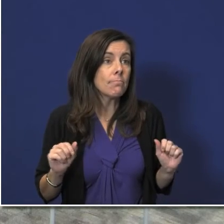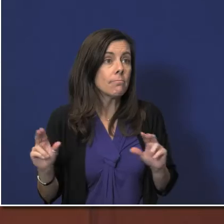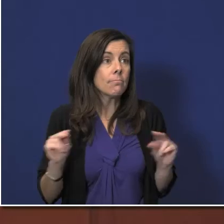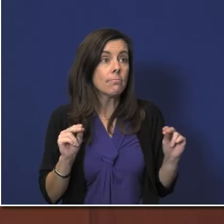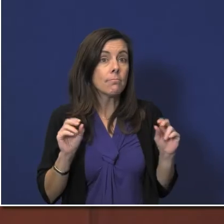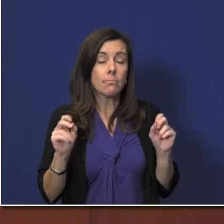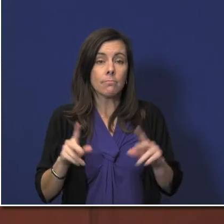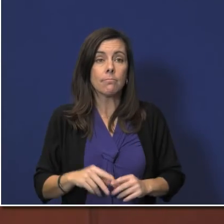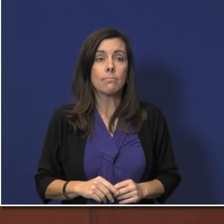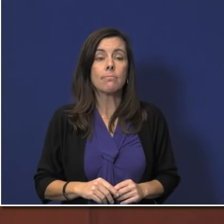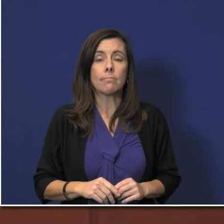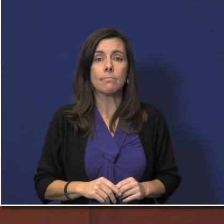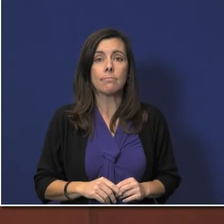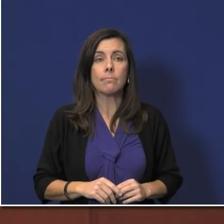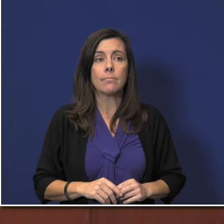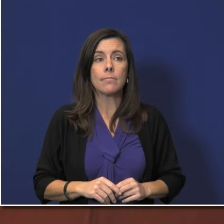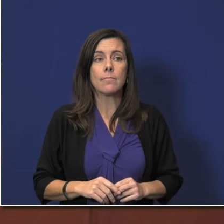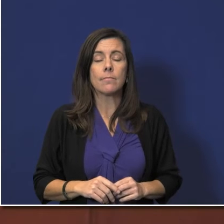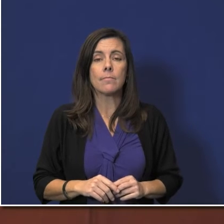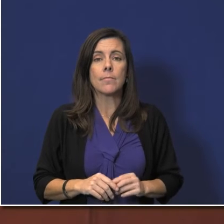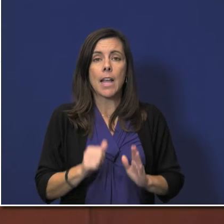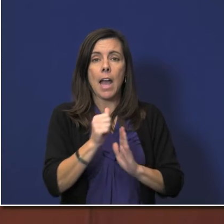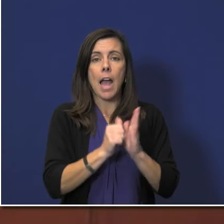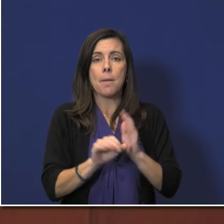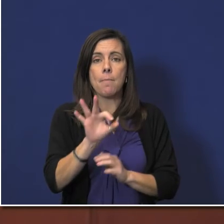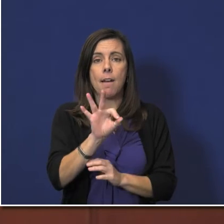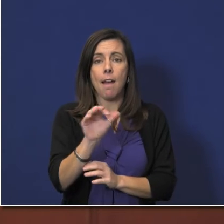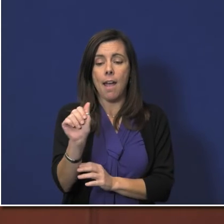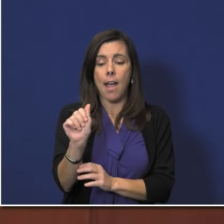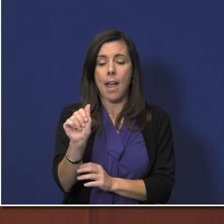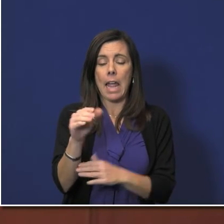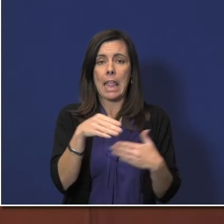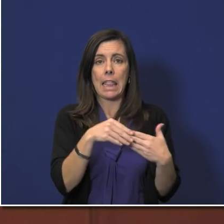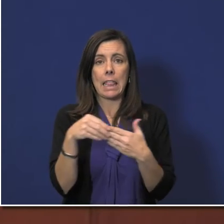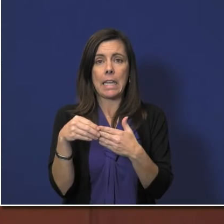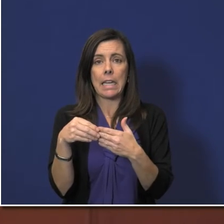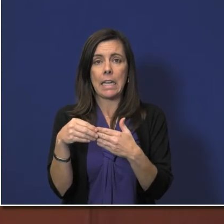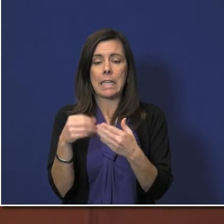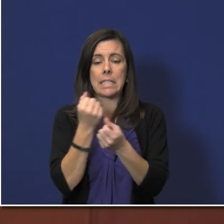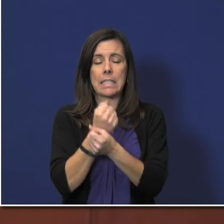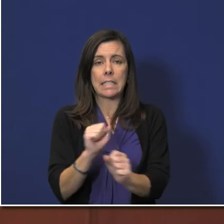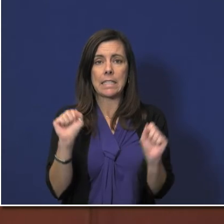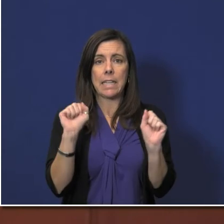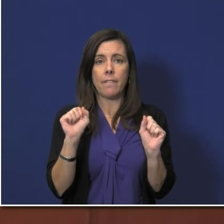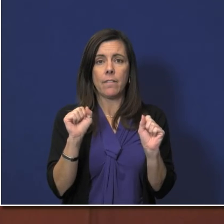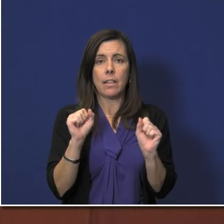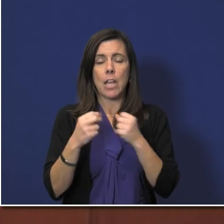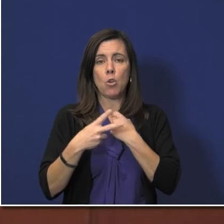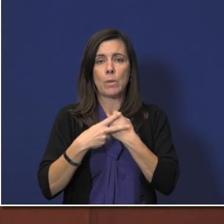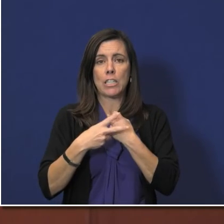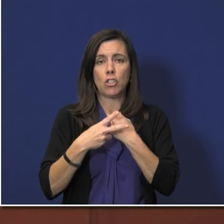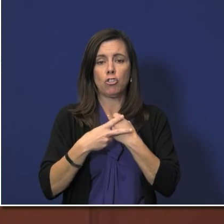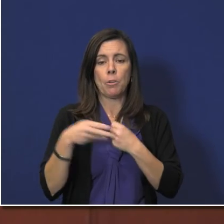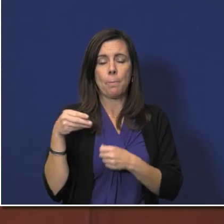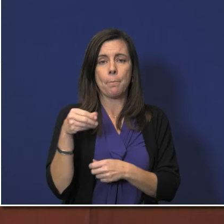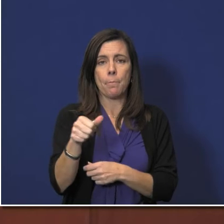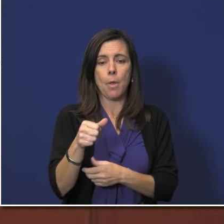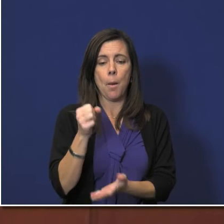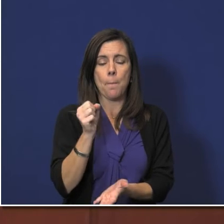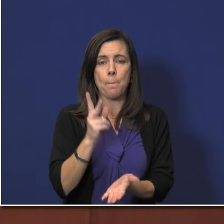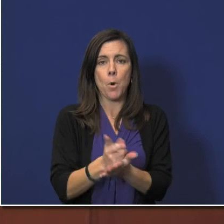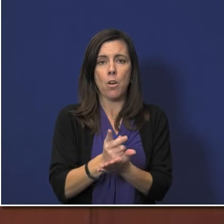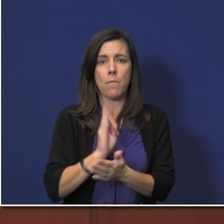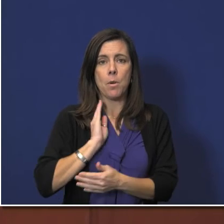okay. Agenda item 9A, lead safely retention stipend, was approved by the board